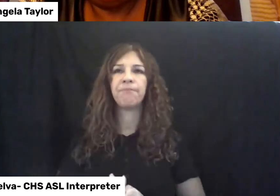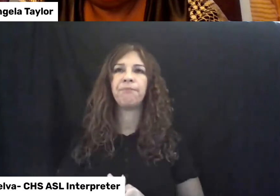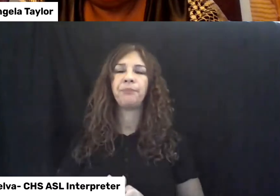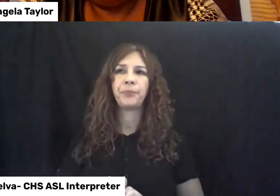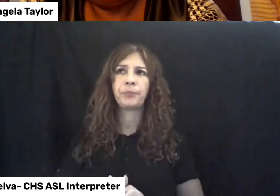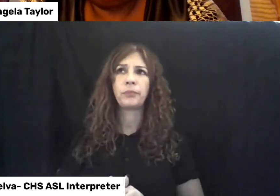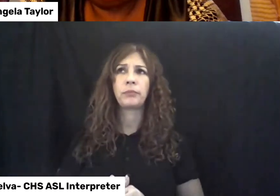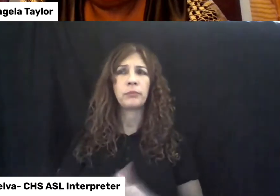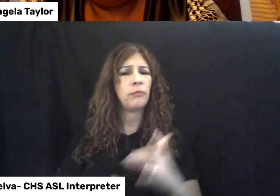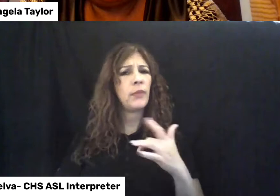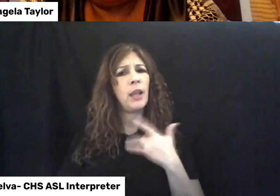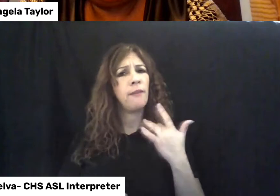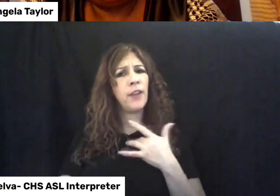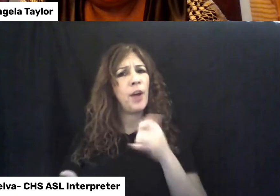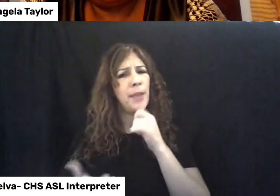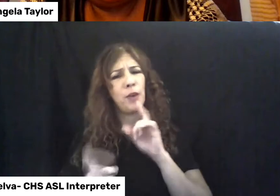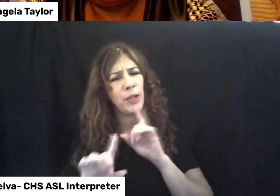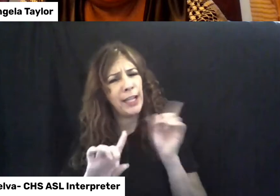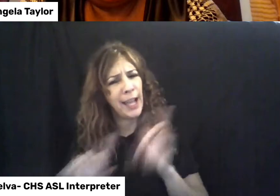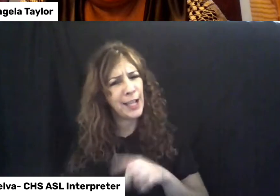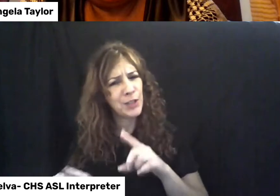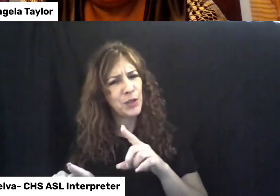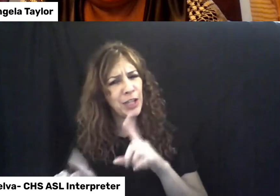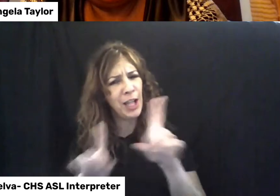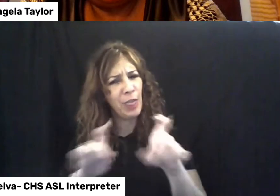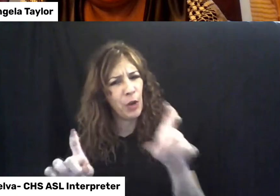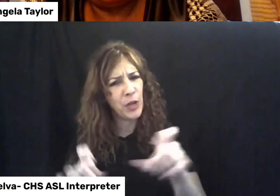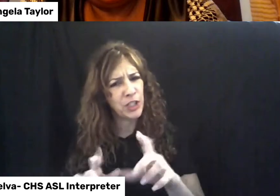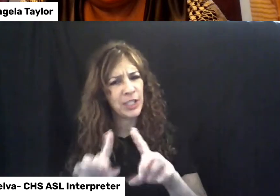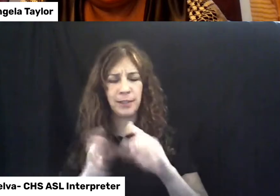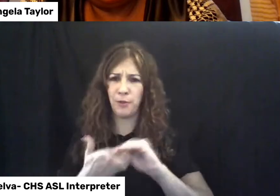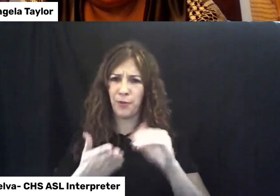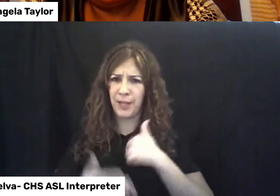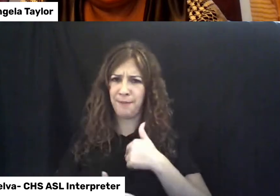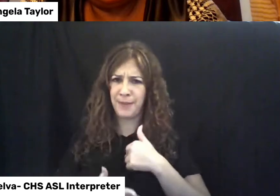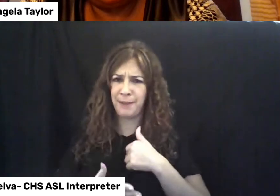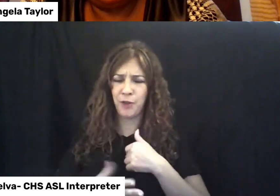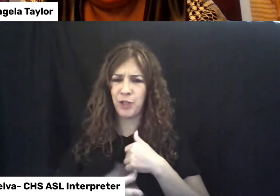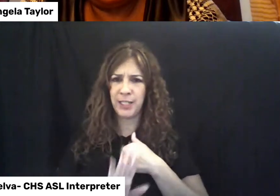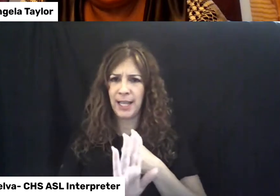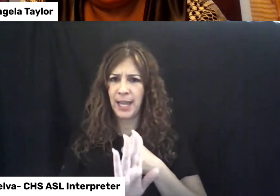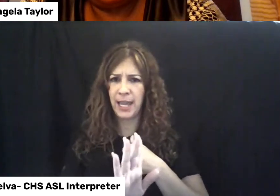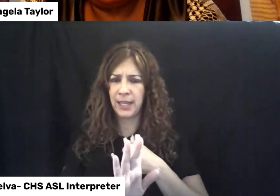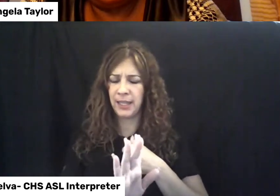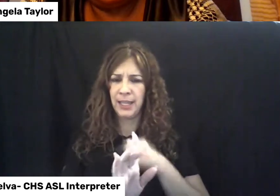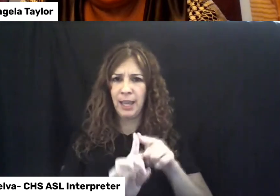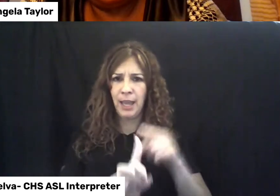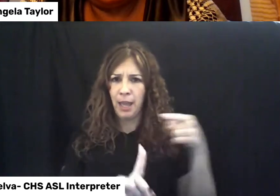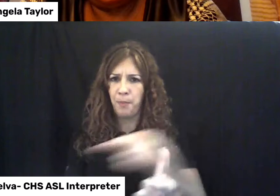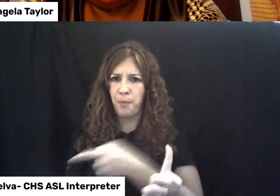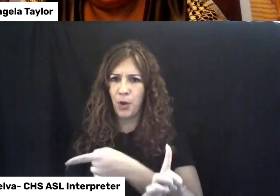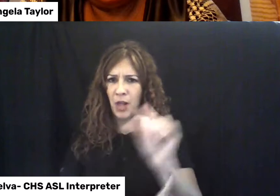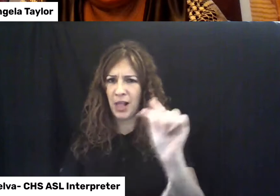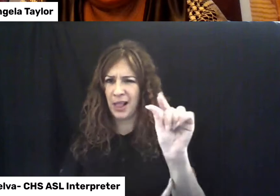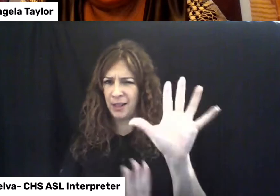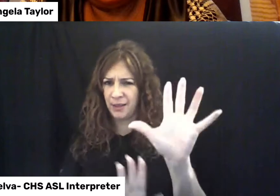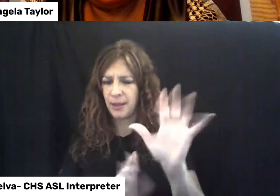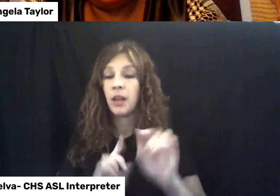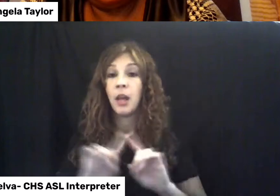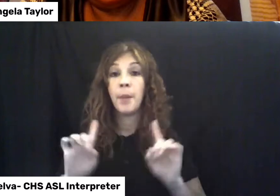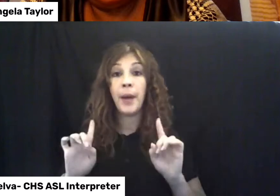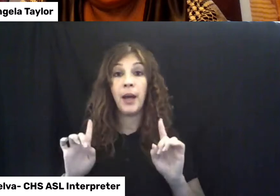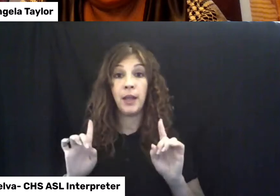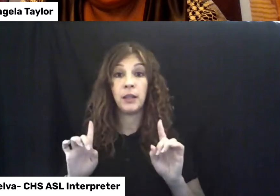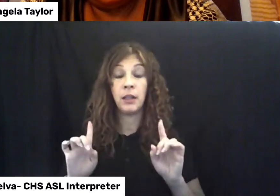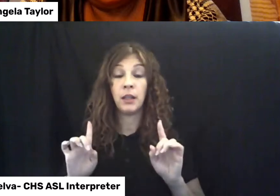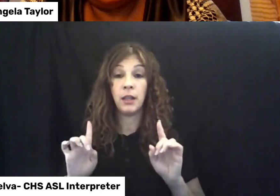I feel like I'm not really answering the question, and so forgive me for kind of throwing this into the mix, but I think